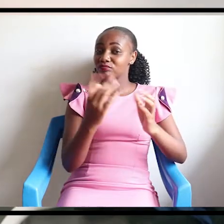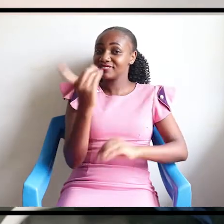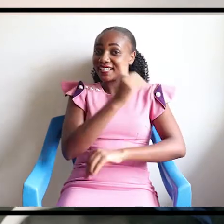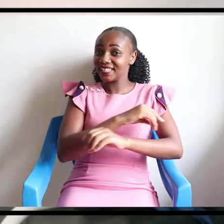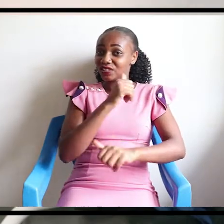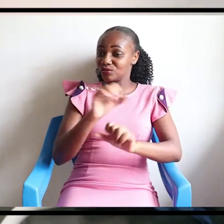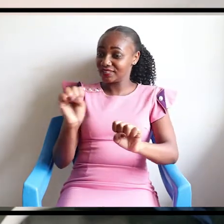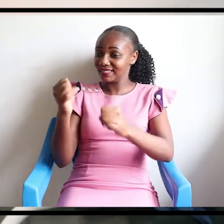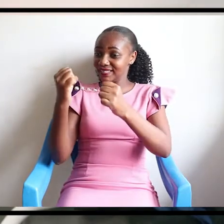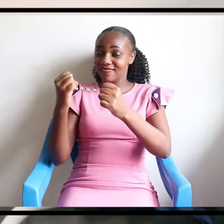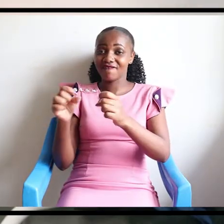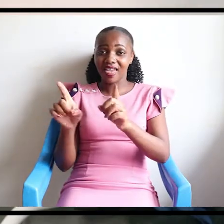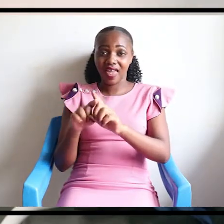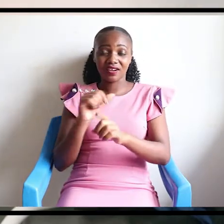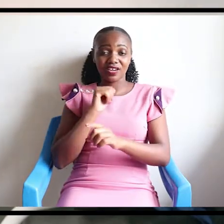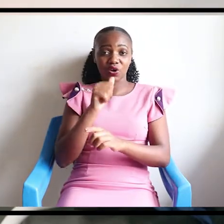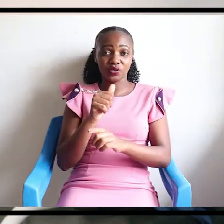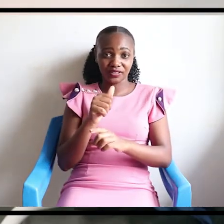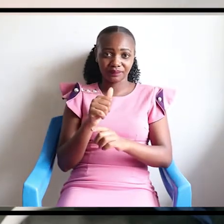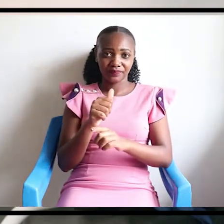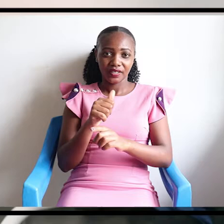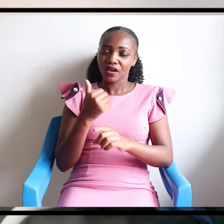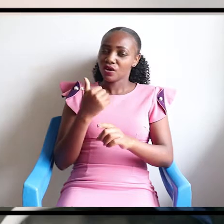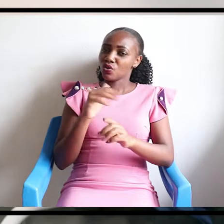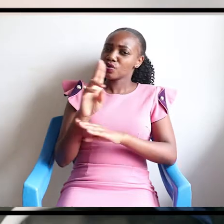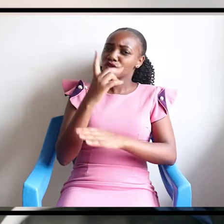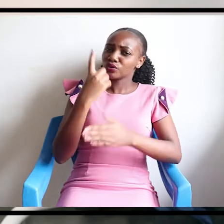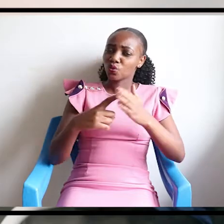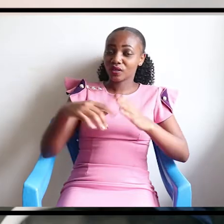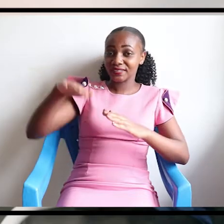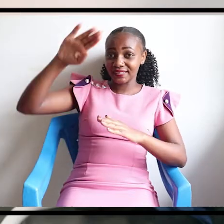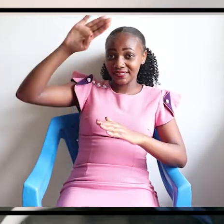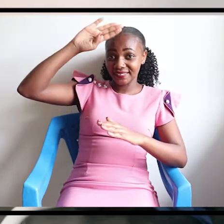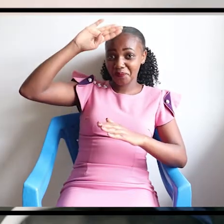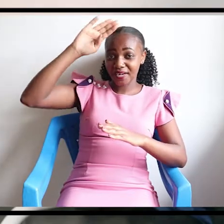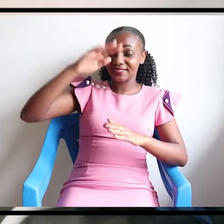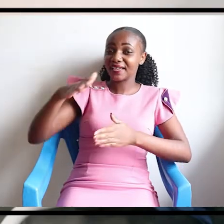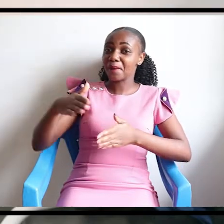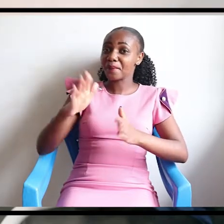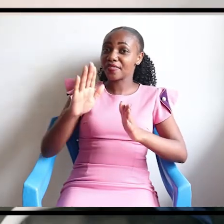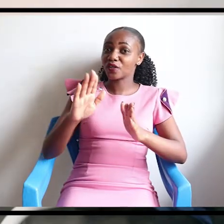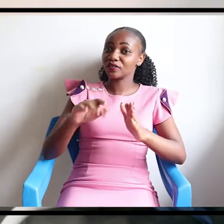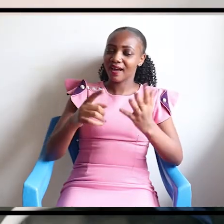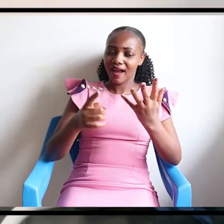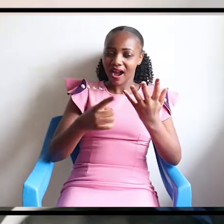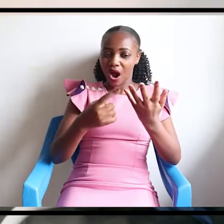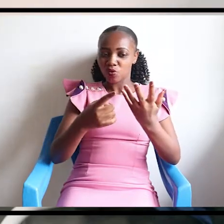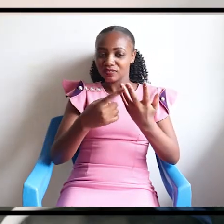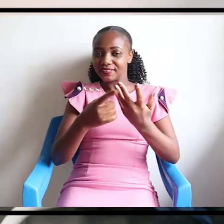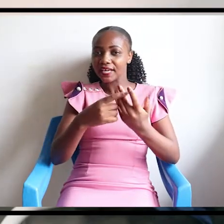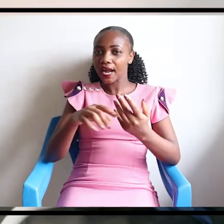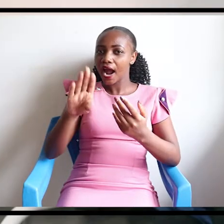We have the temperature methods. We have the counting of the beads, and we have the